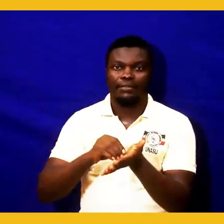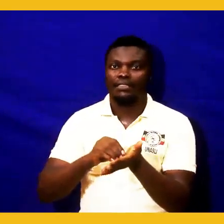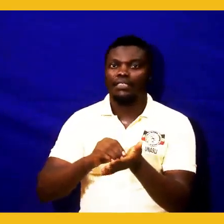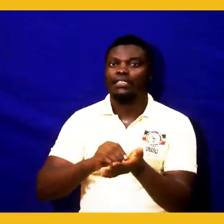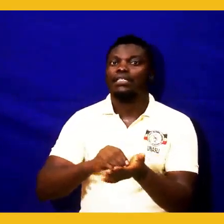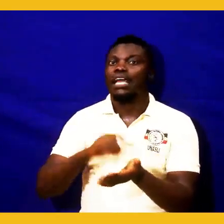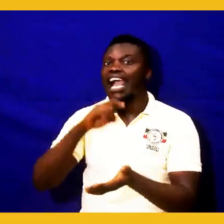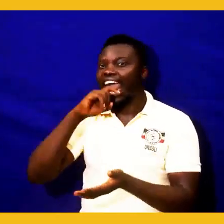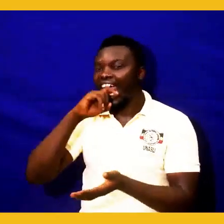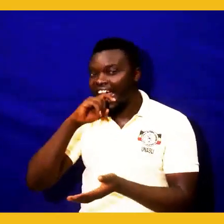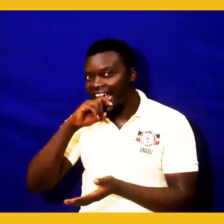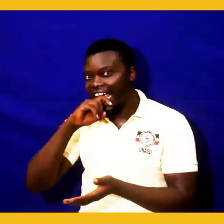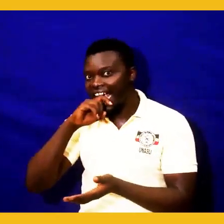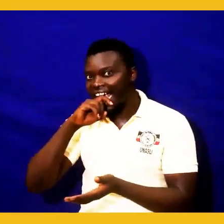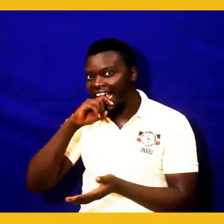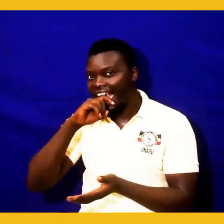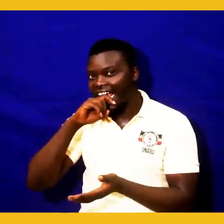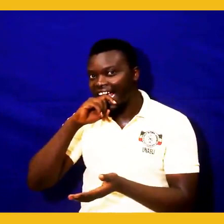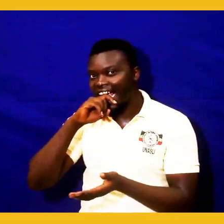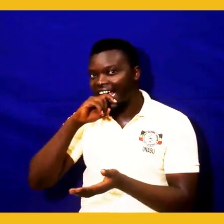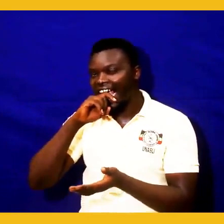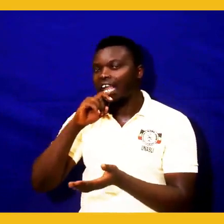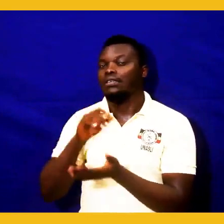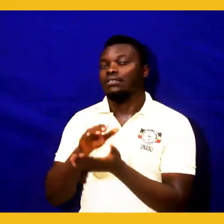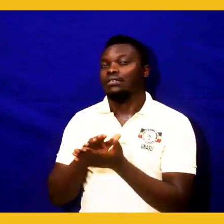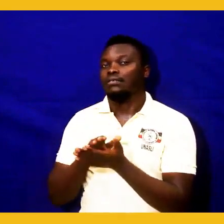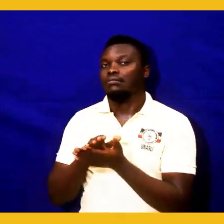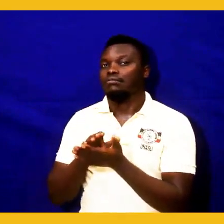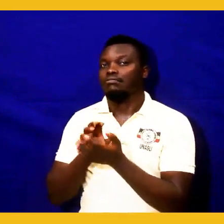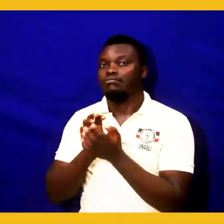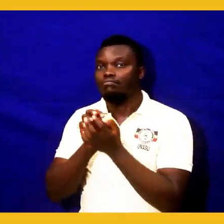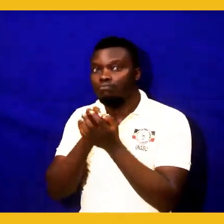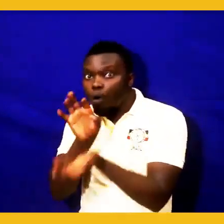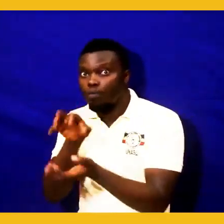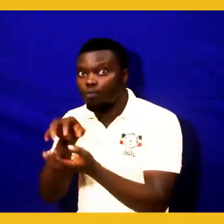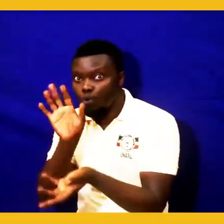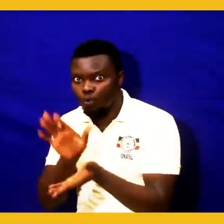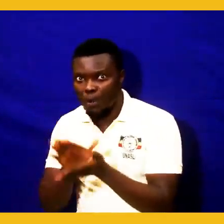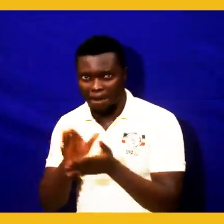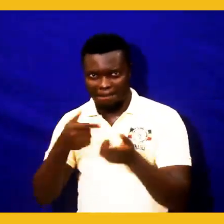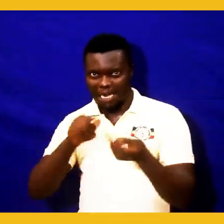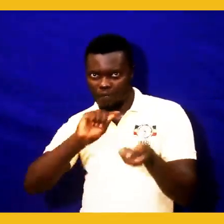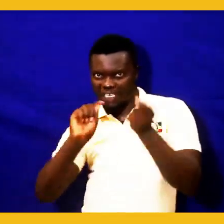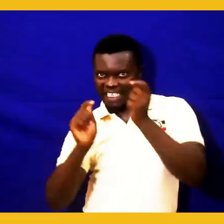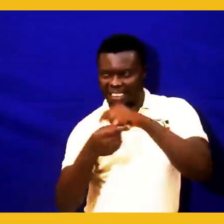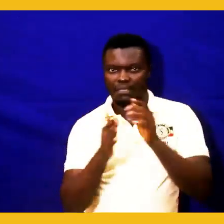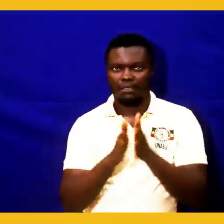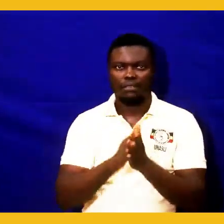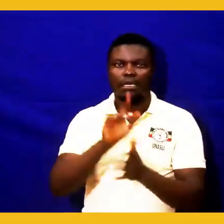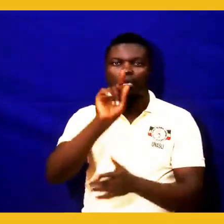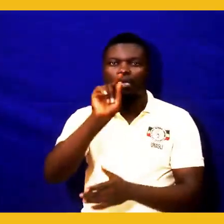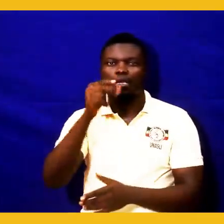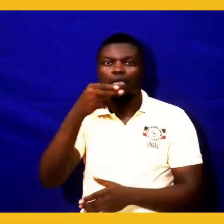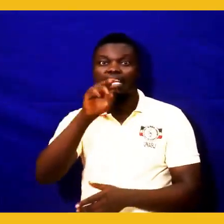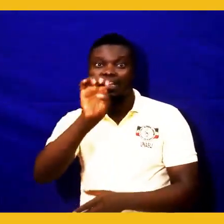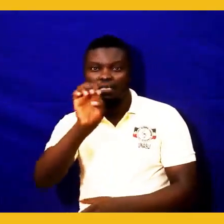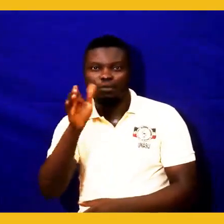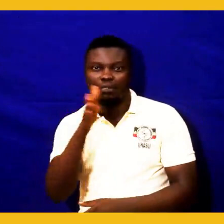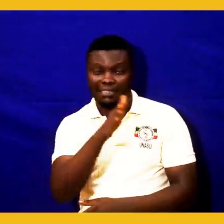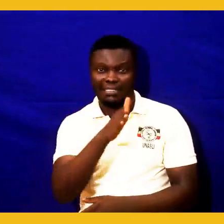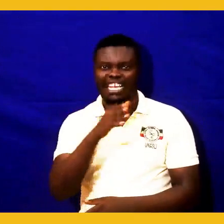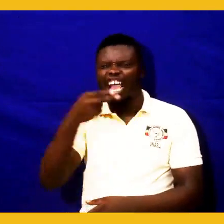For that, we can say the dog has just